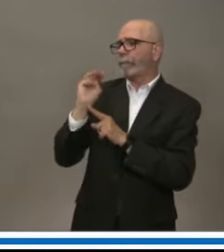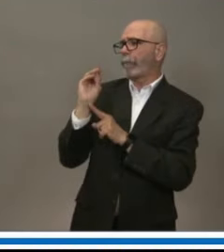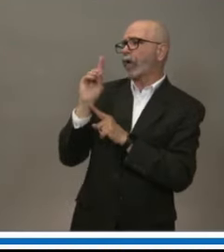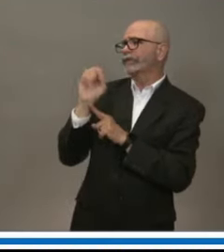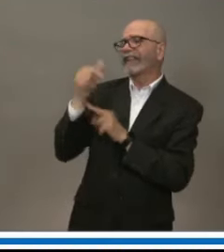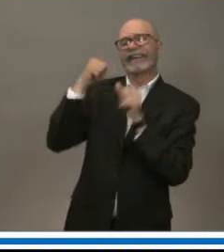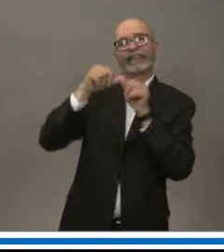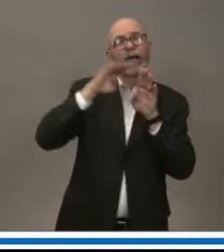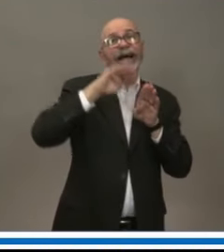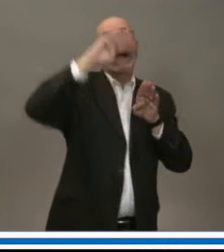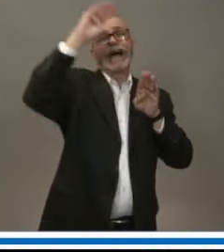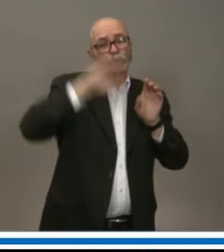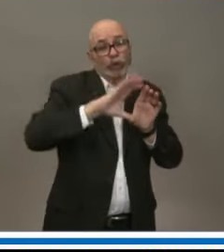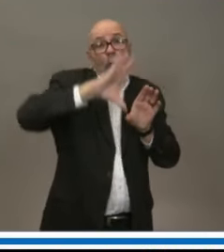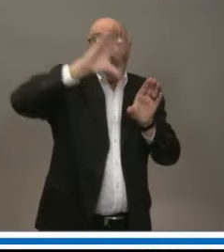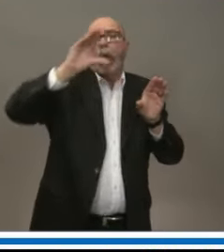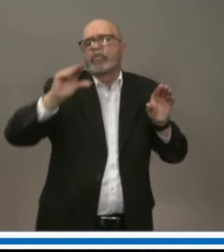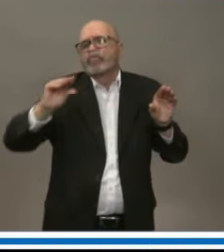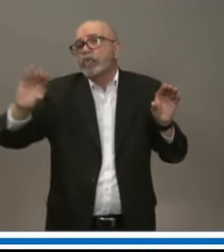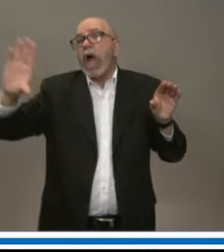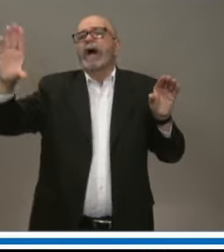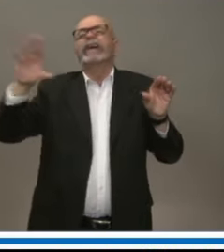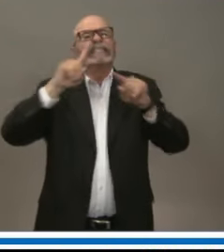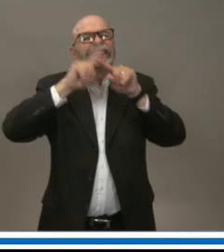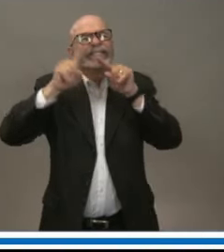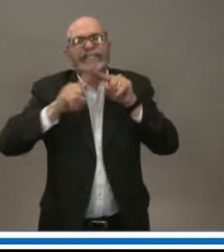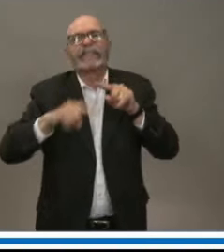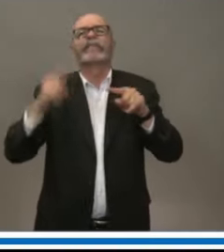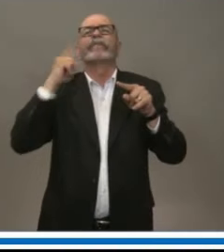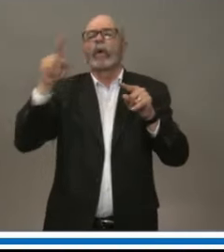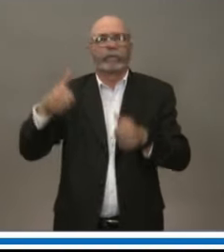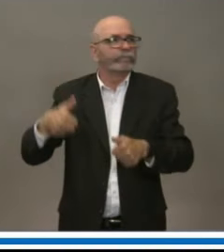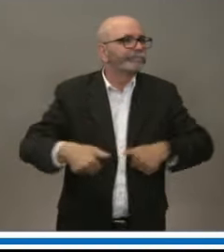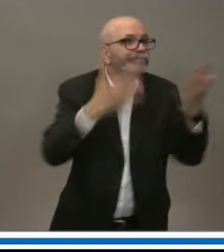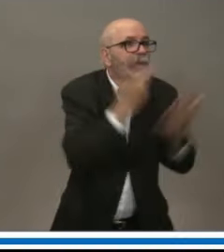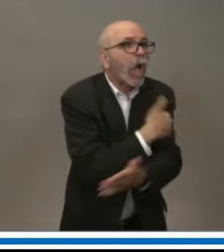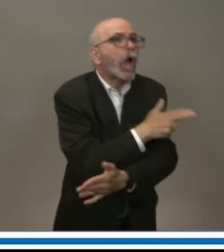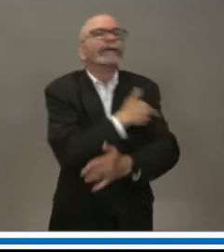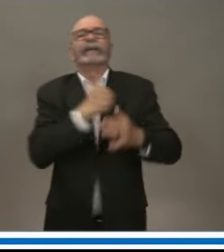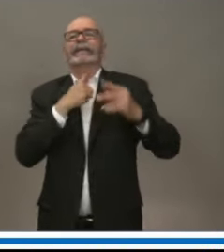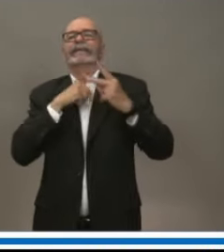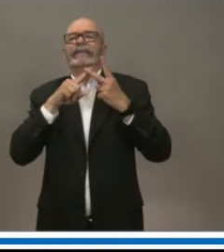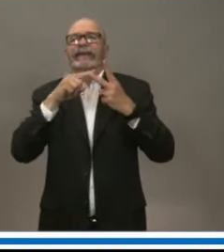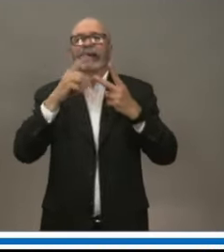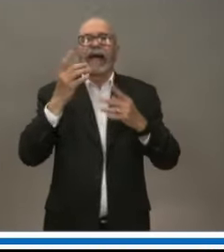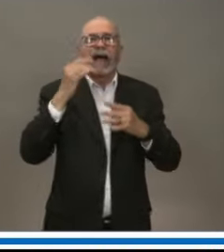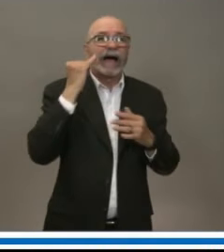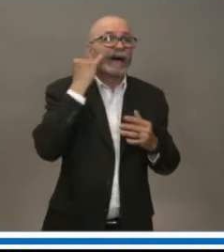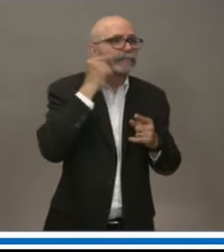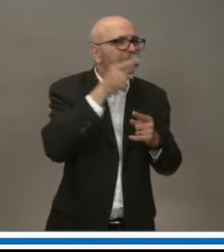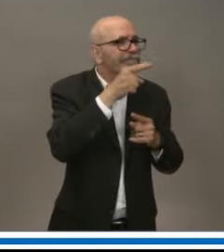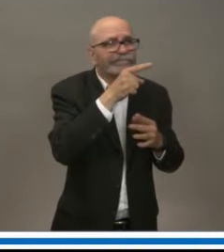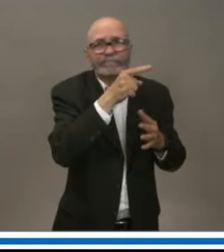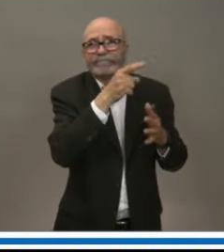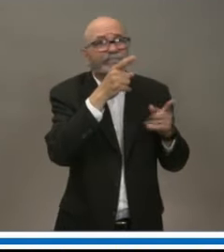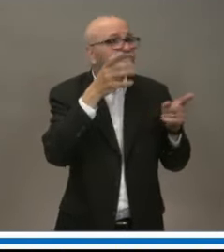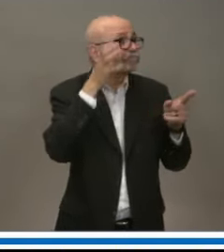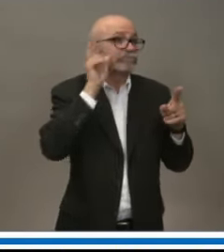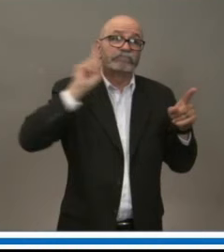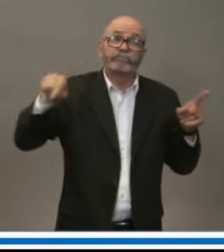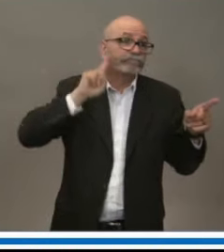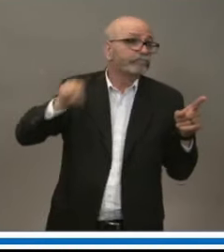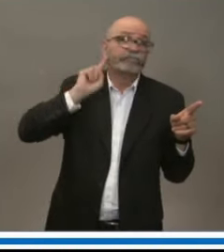to hospitalization, the difference between what can happen with poor compliance and good compliance. But as I've come